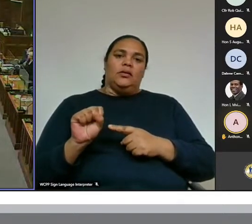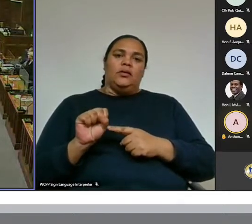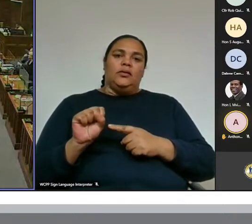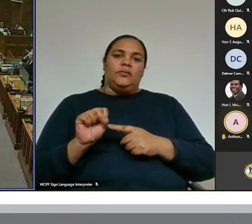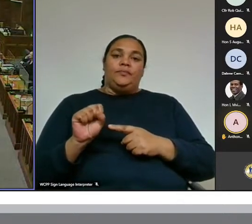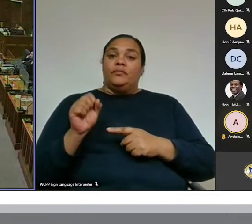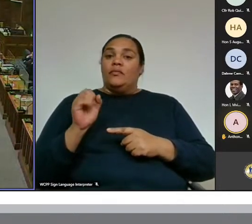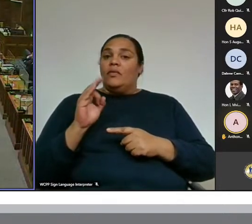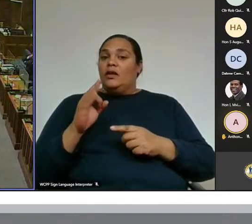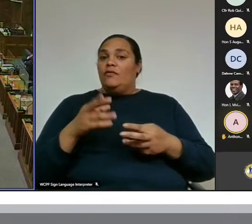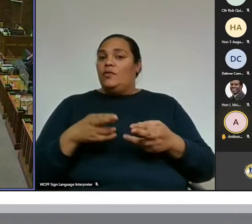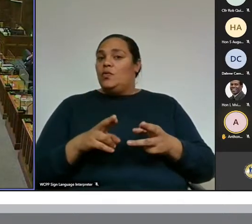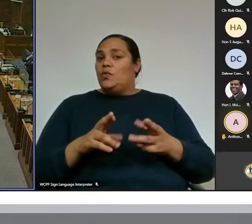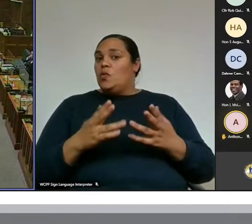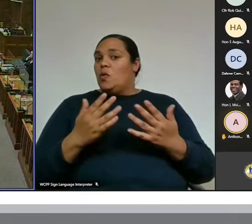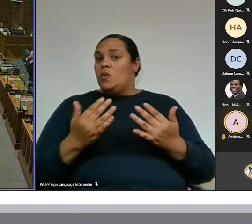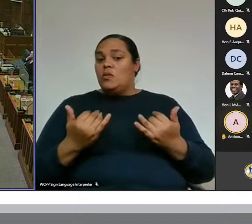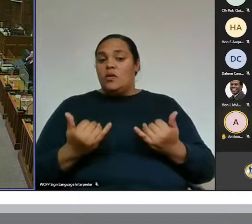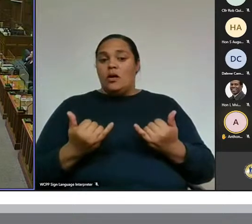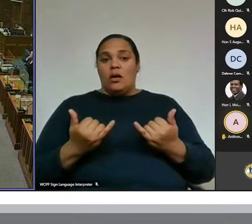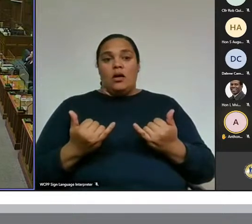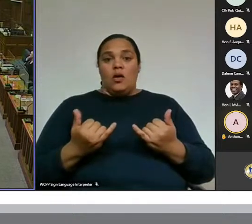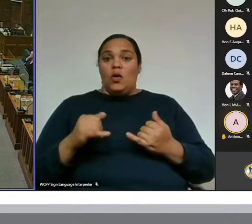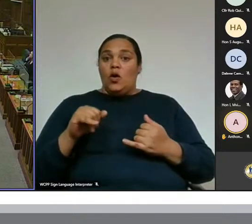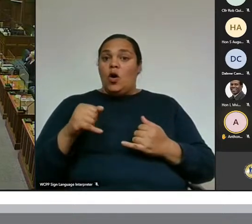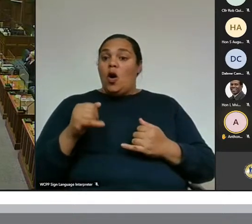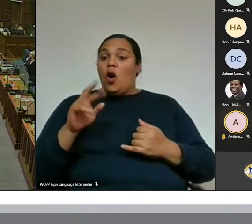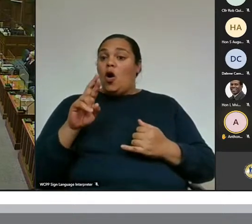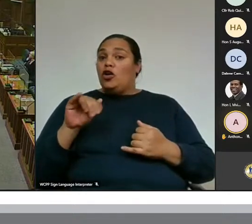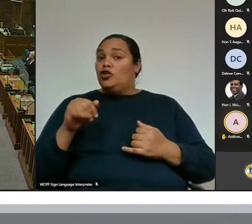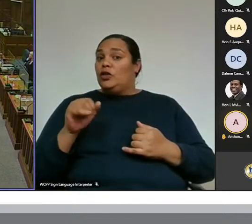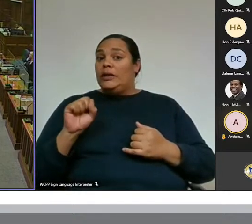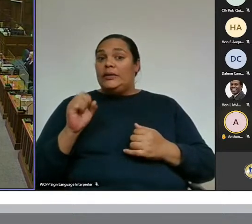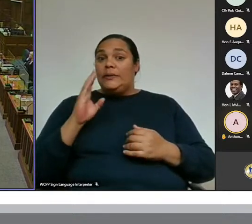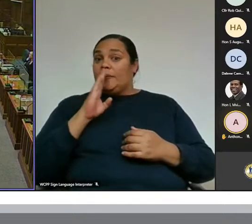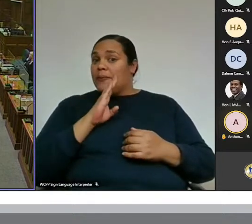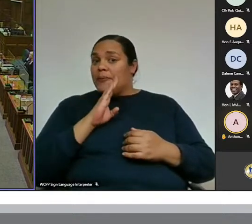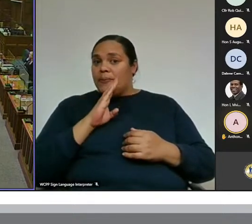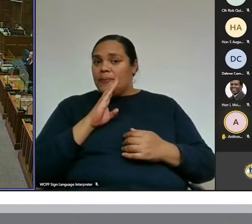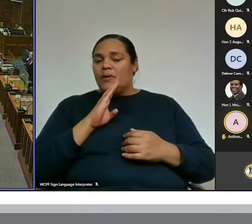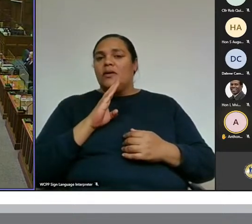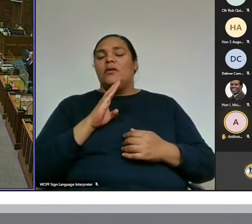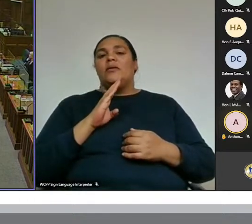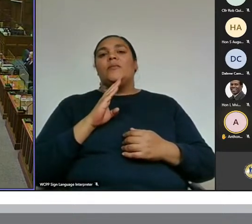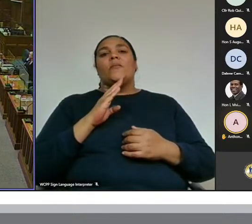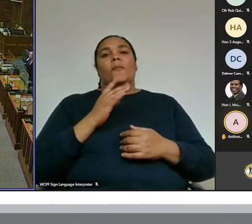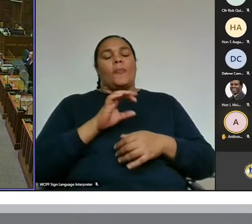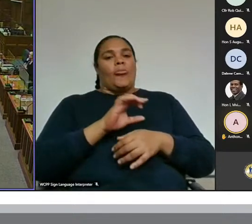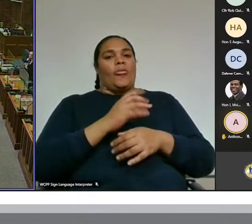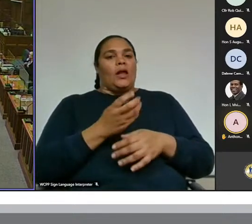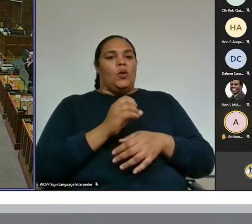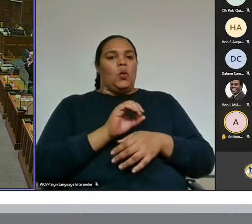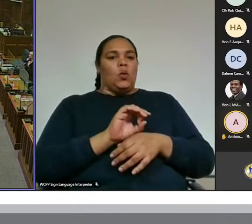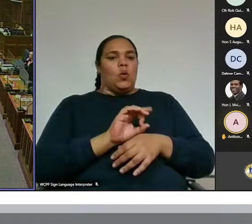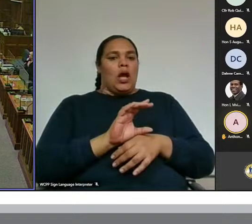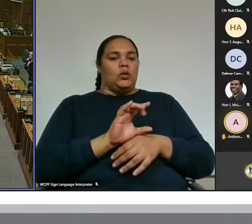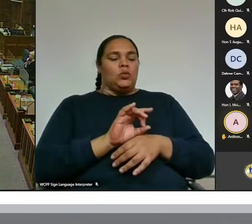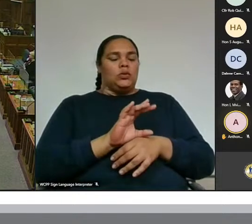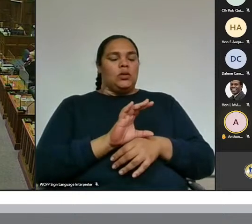If a road is not currently an RJS and a council, a